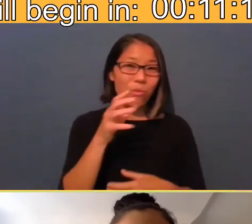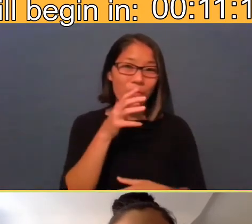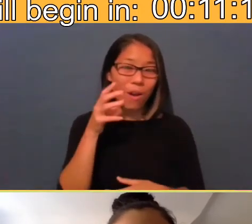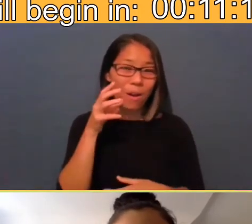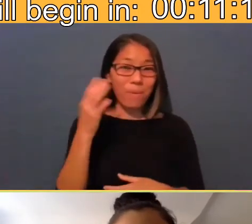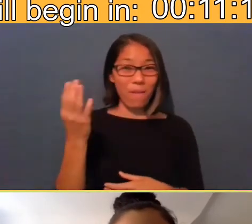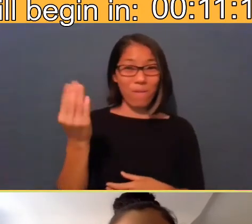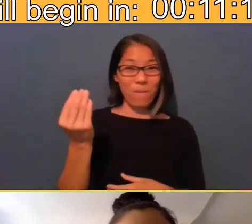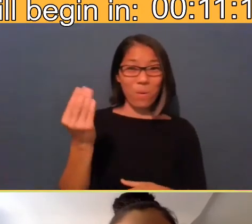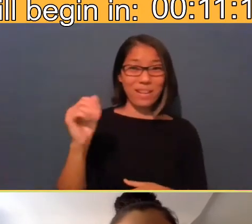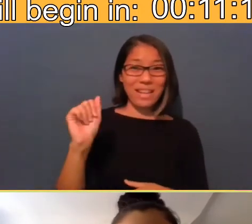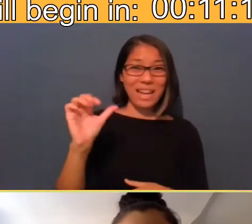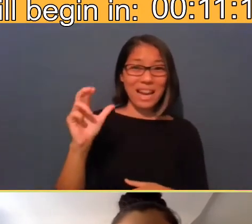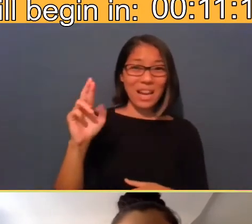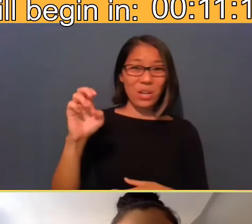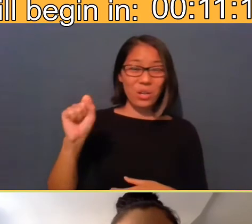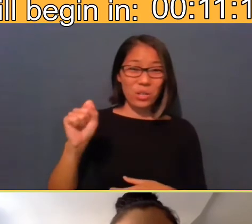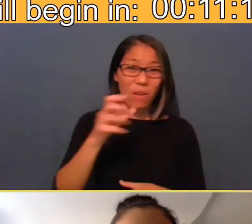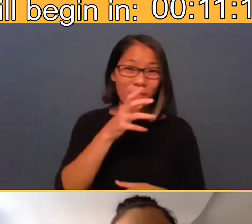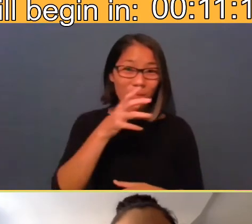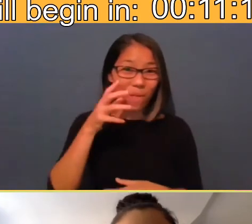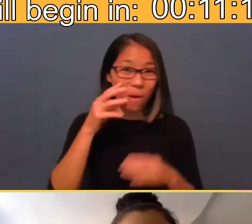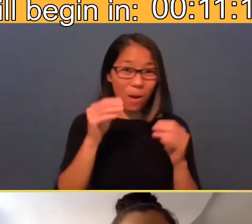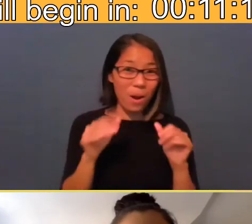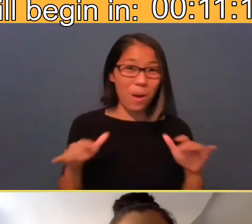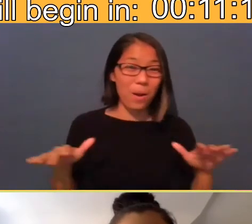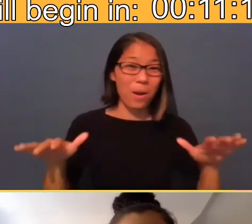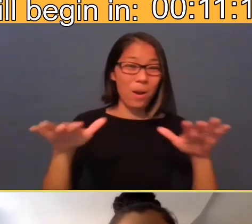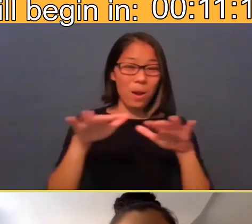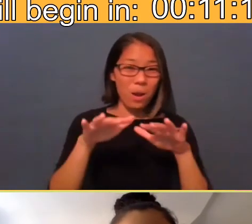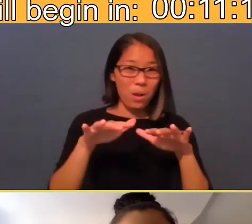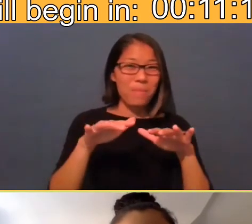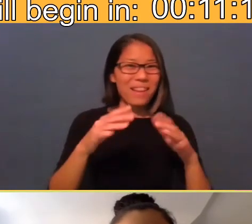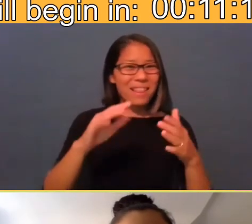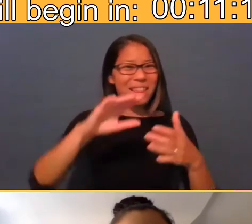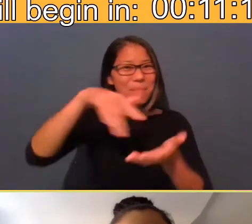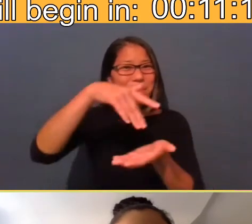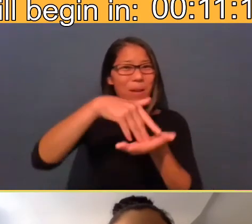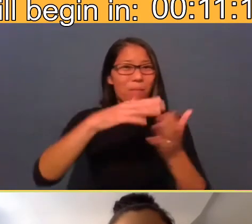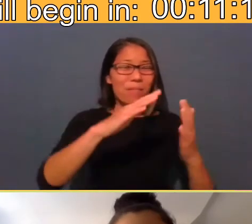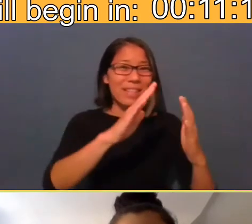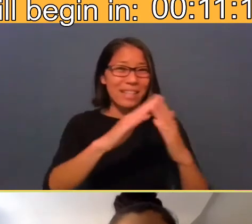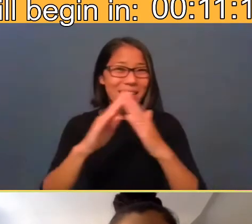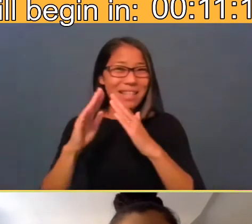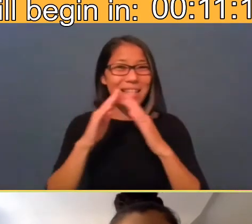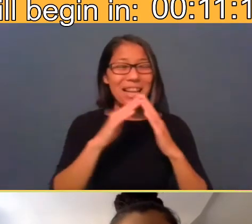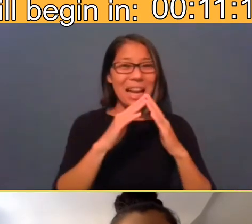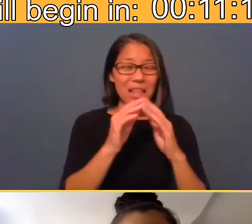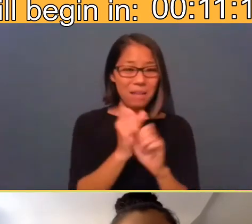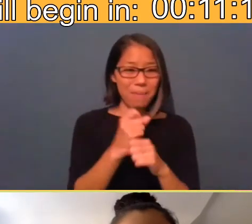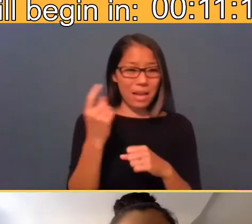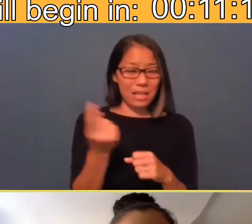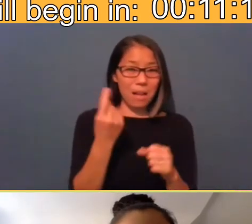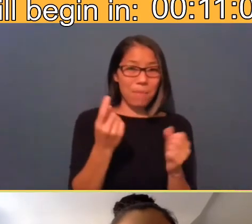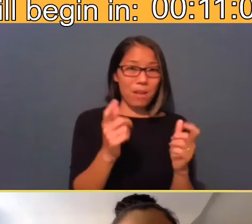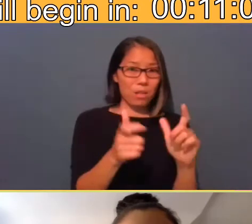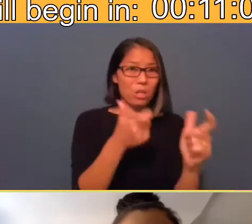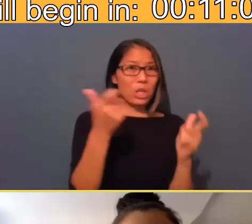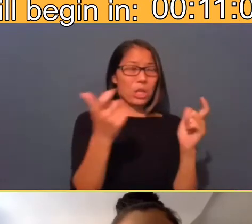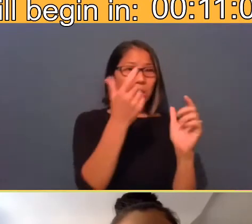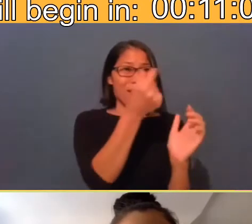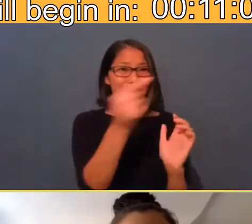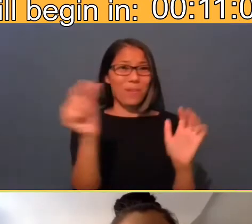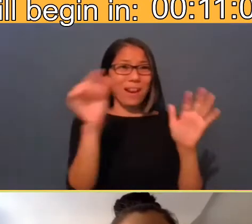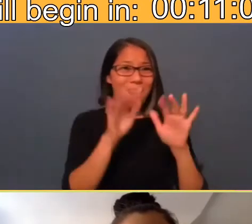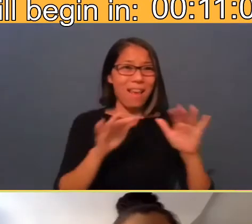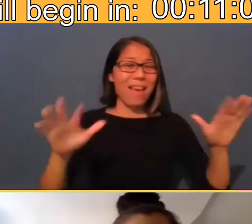of farmland in the middle of a city in an area where there was no greenery, and they created this immense life out of nothing. And so for me,